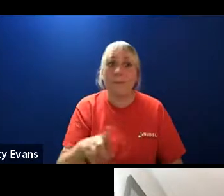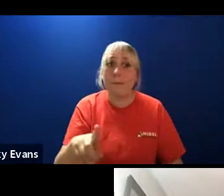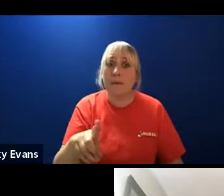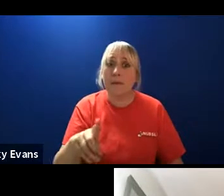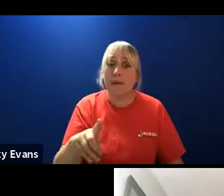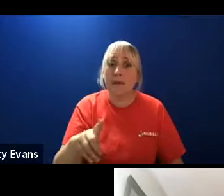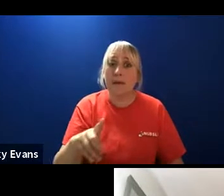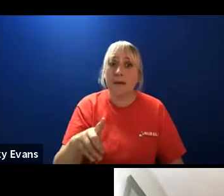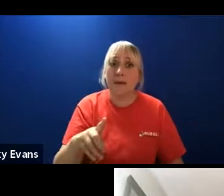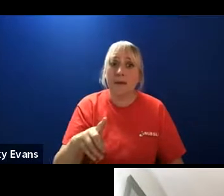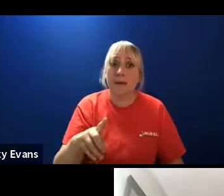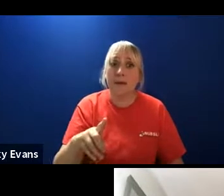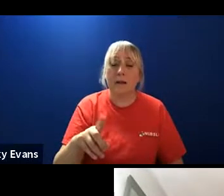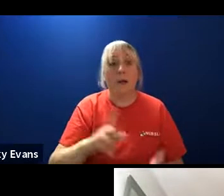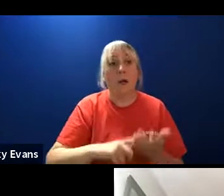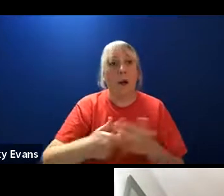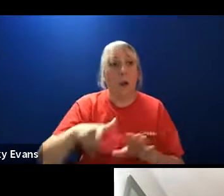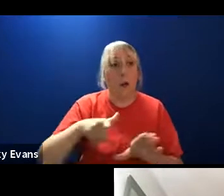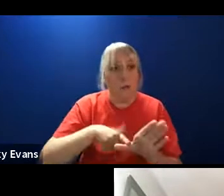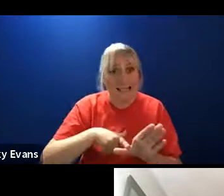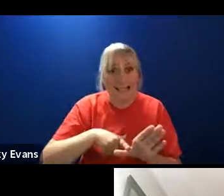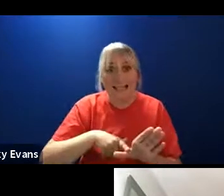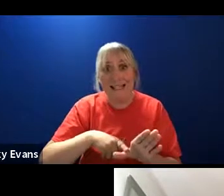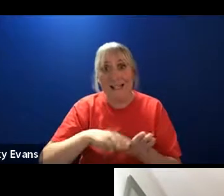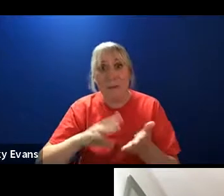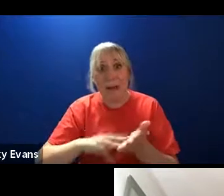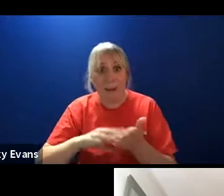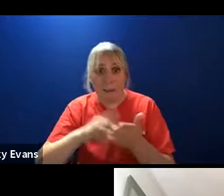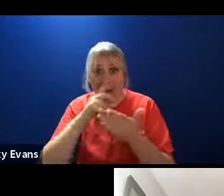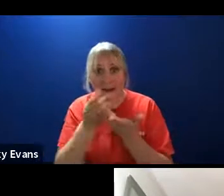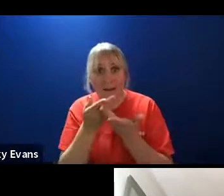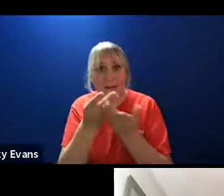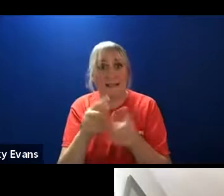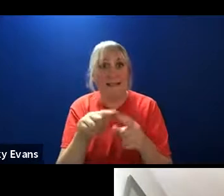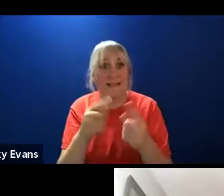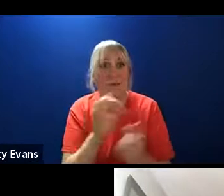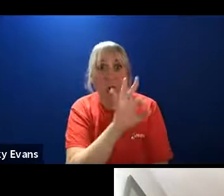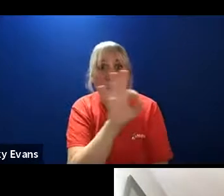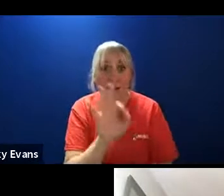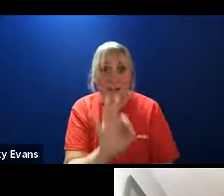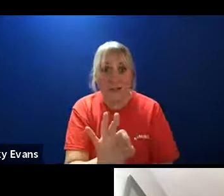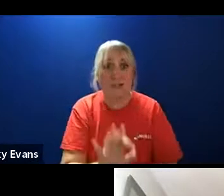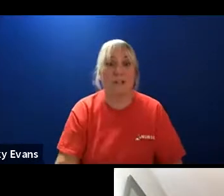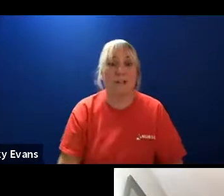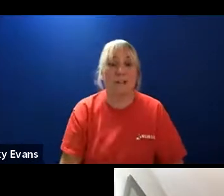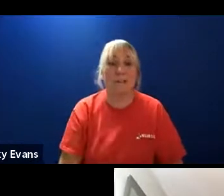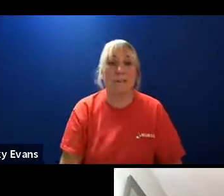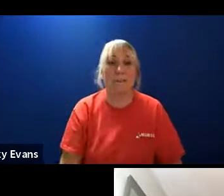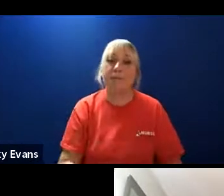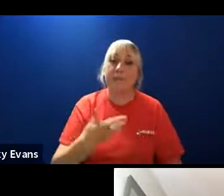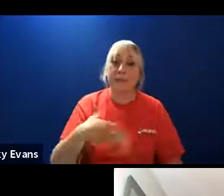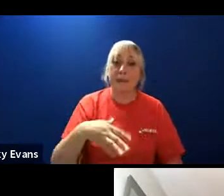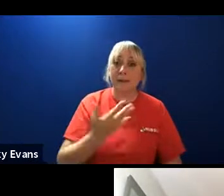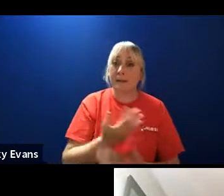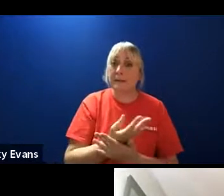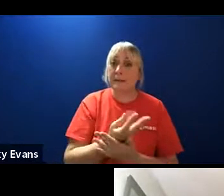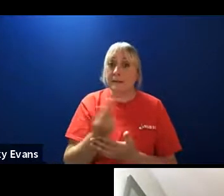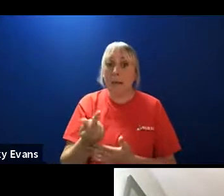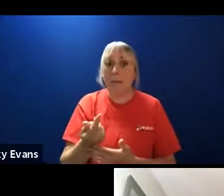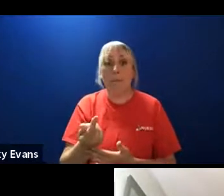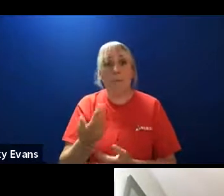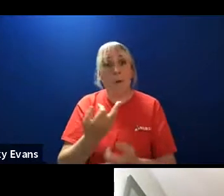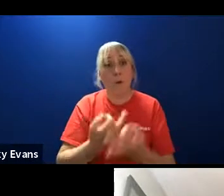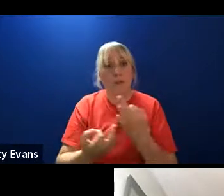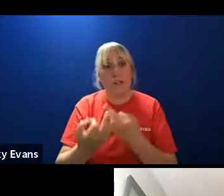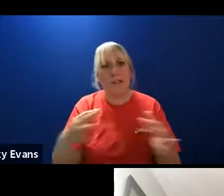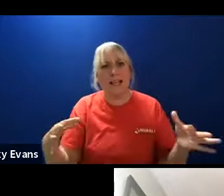education. Lucy and Malcolm, do you mind if I pose a slightly different question to you? We've had some questions from the audience around the structure